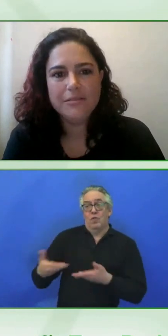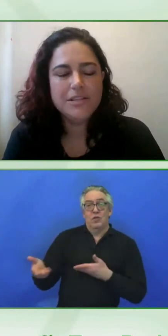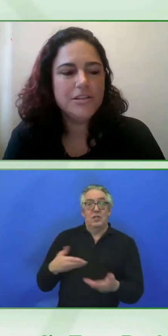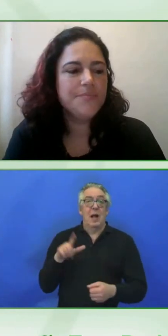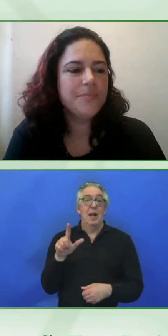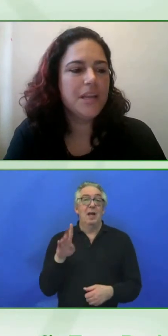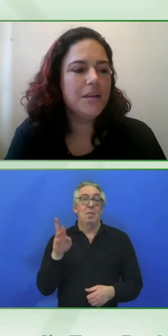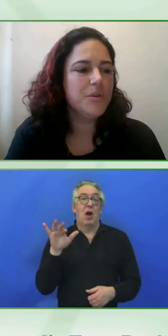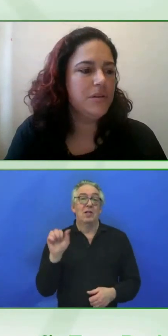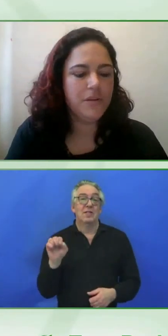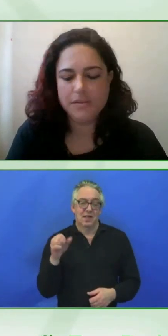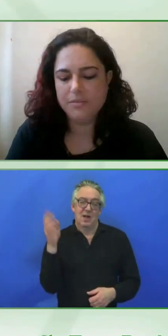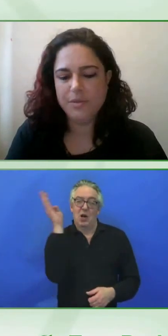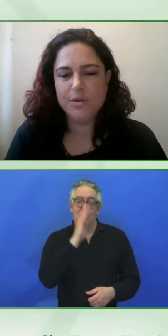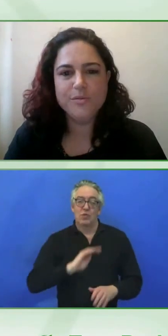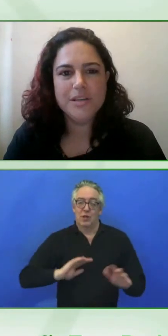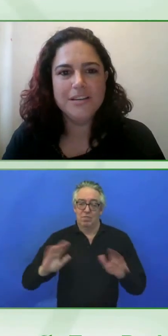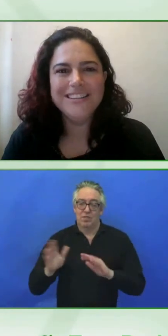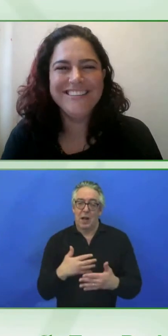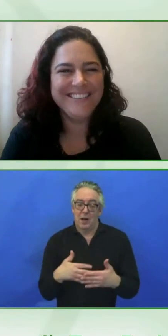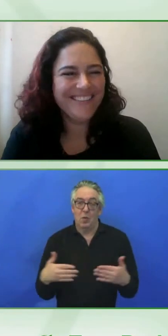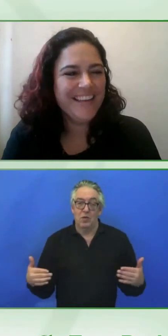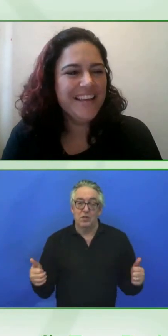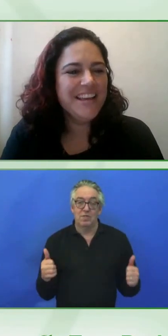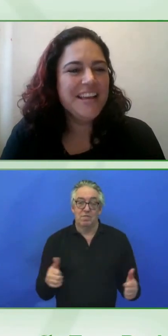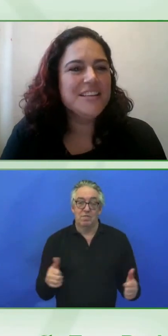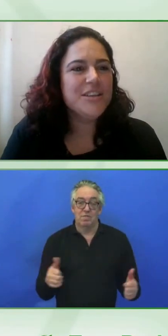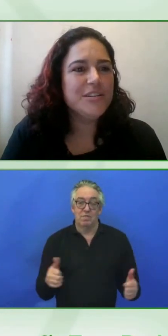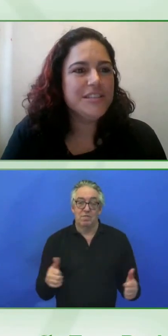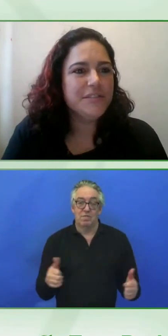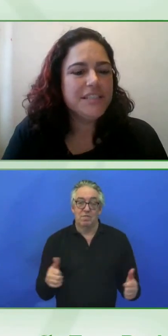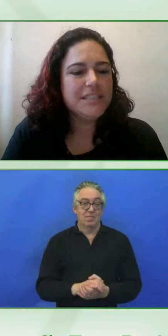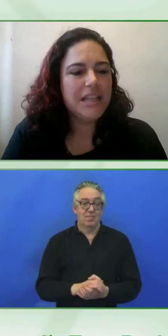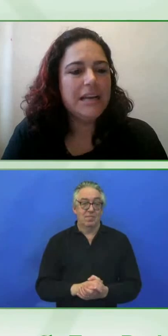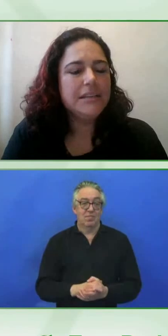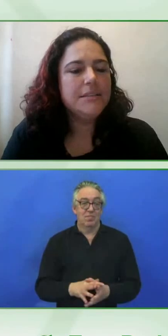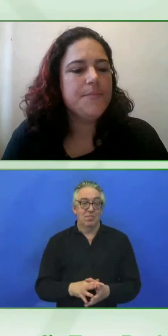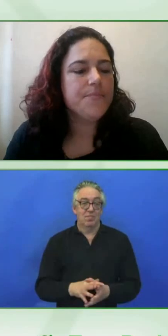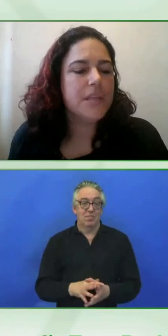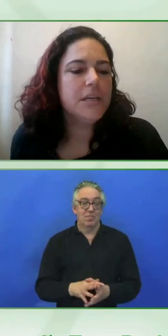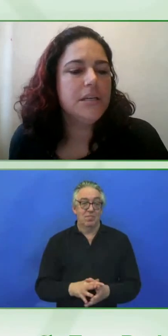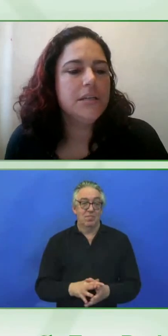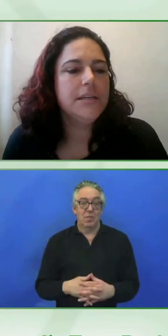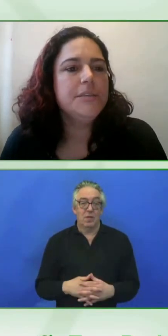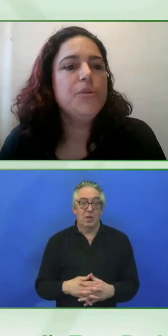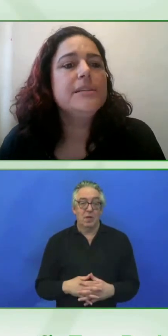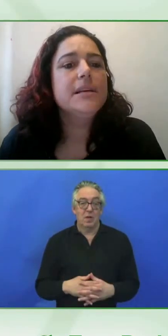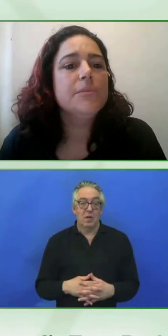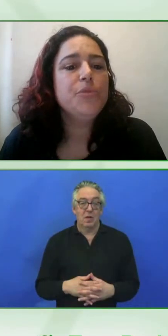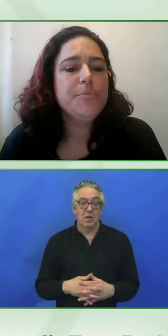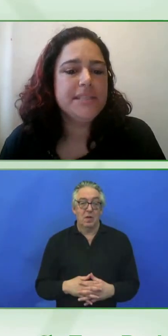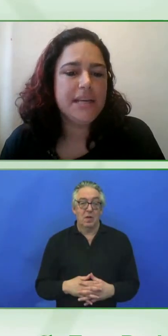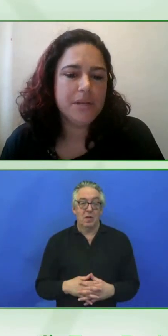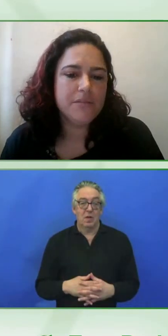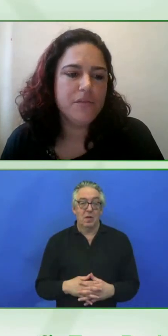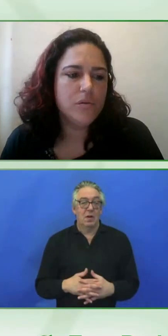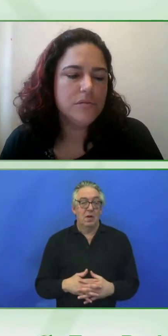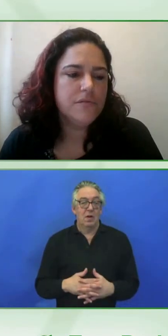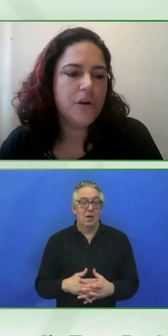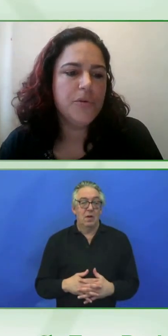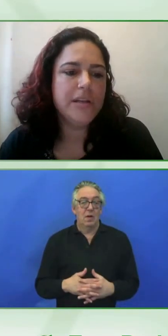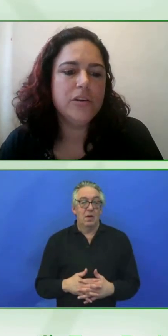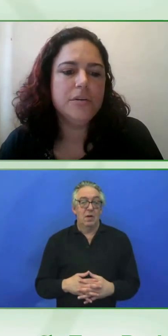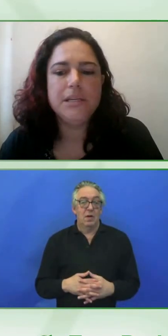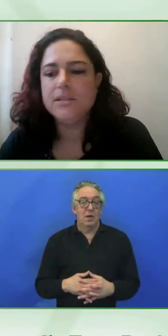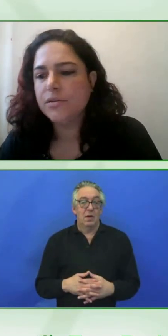Language. I'm going to follow some notes here. So this first slide It brings a pre-pandemic photo